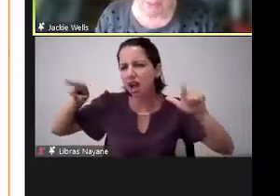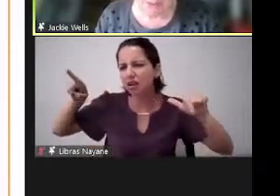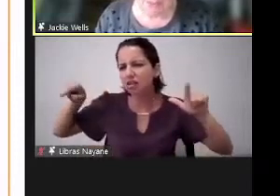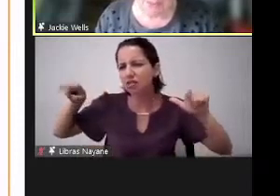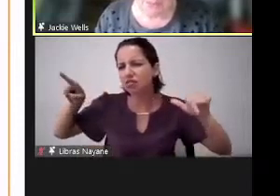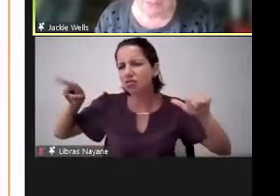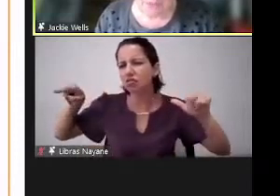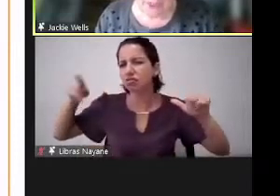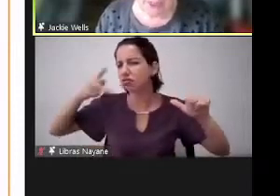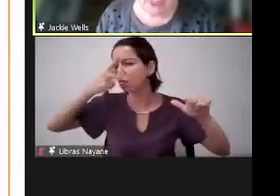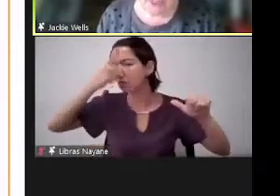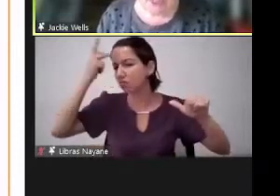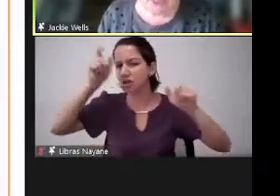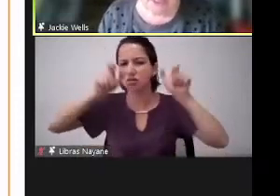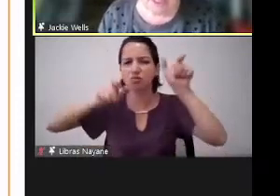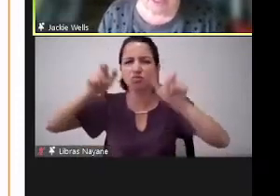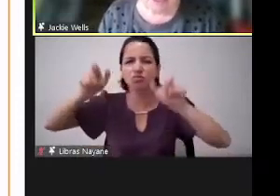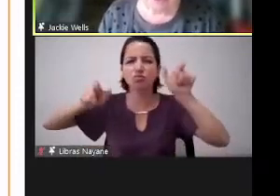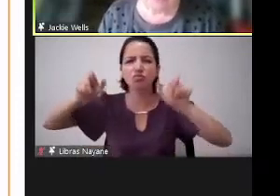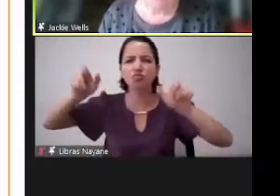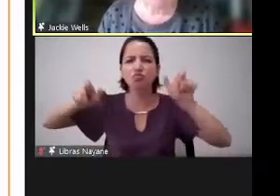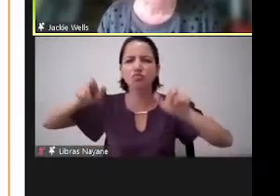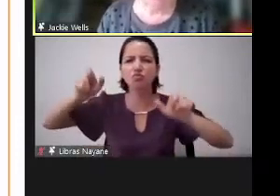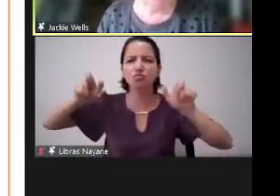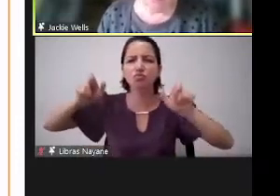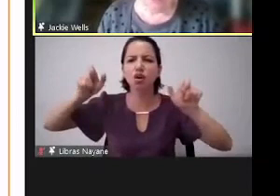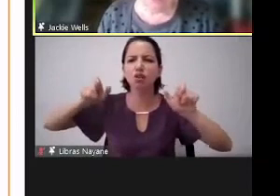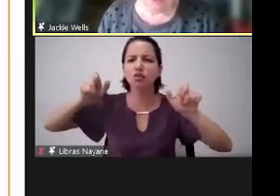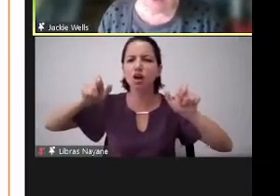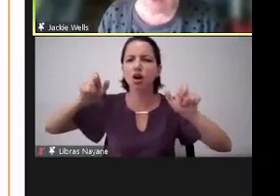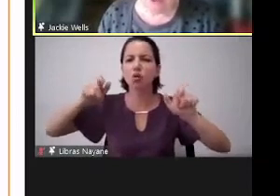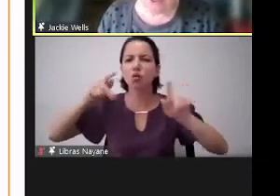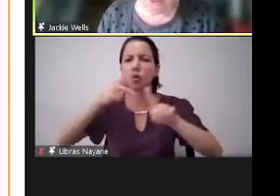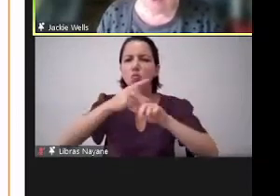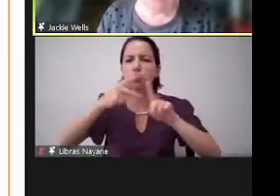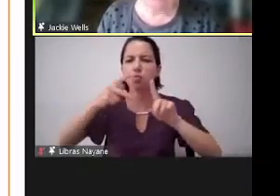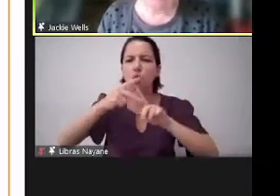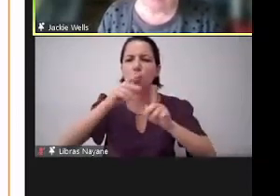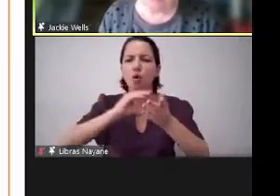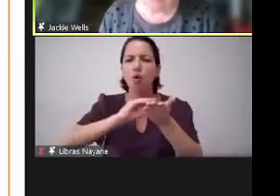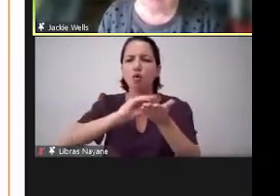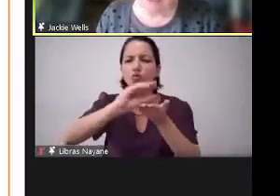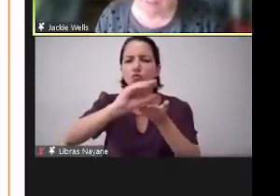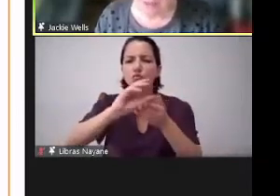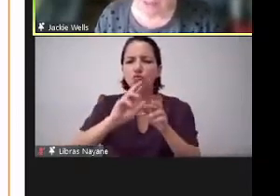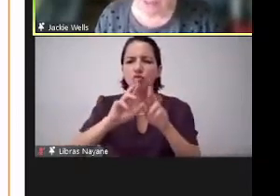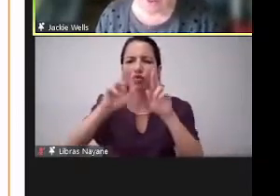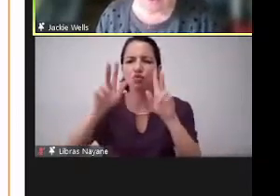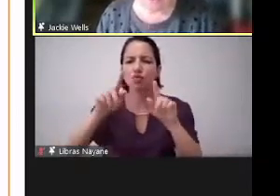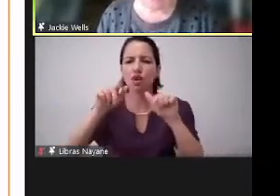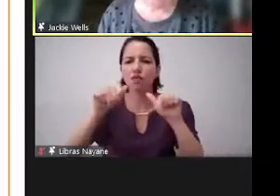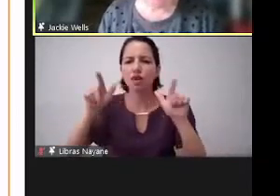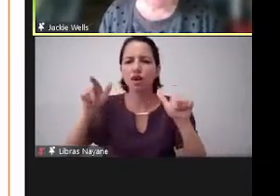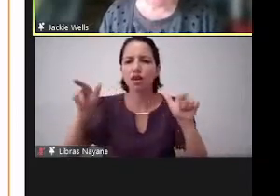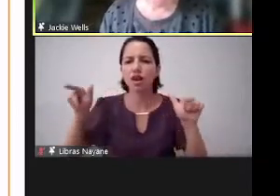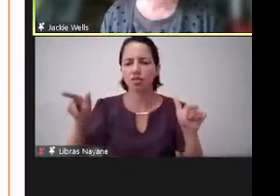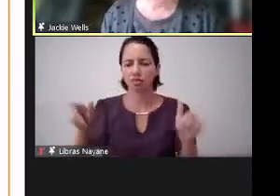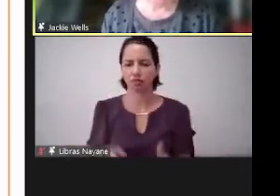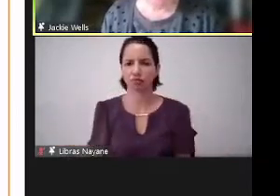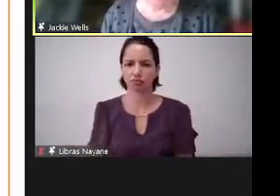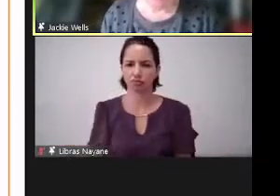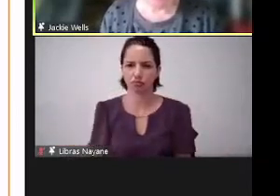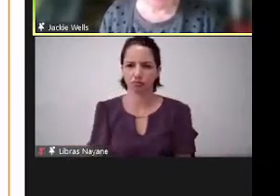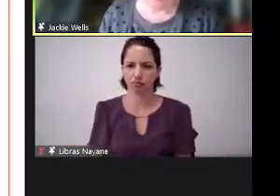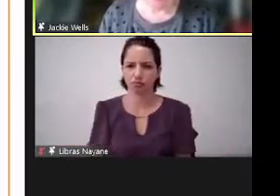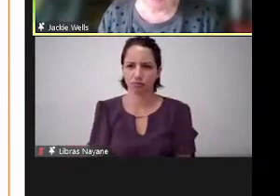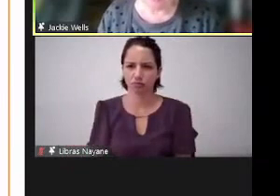pension schemes. EET in the UK works largely with existing systems, although there is